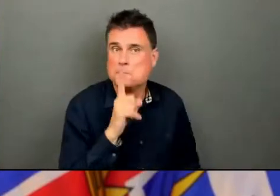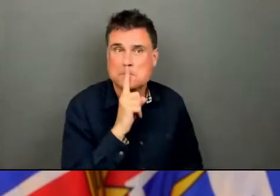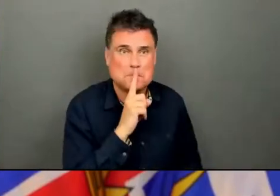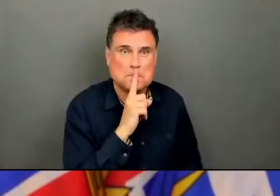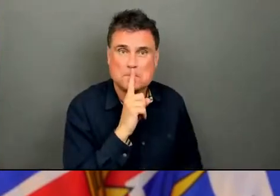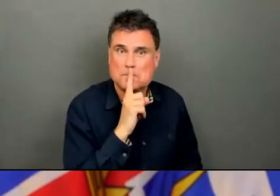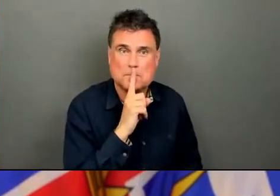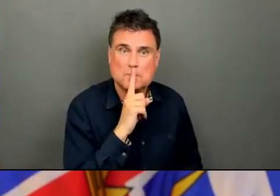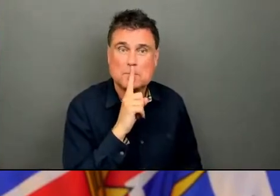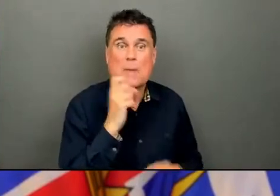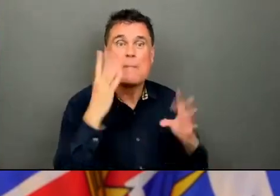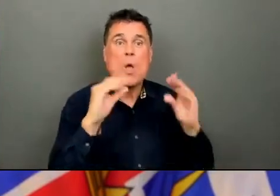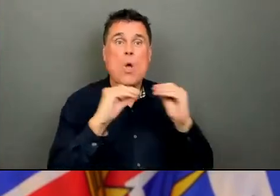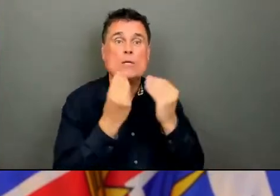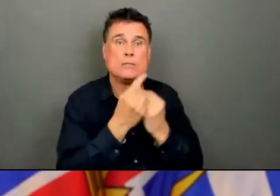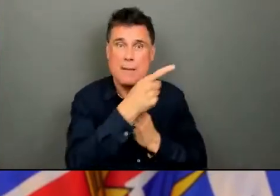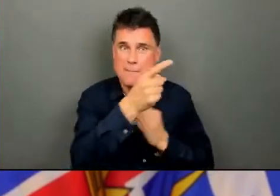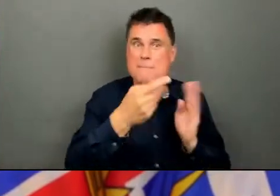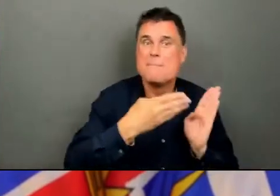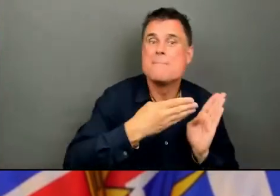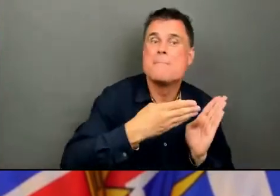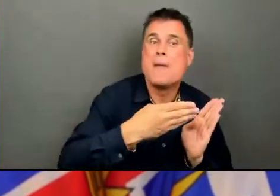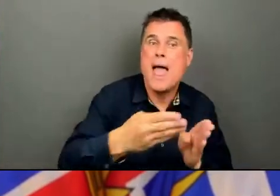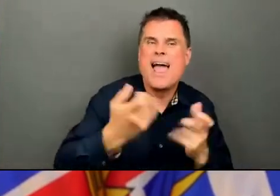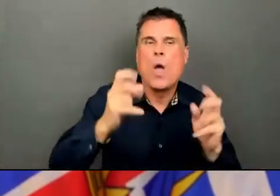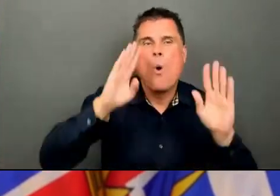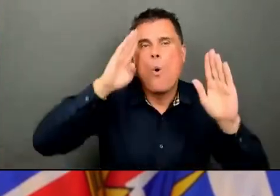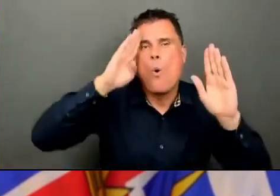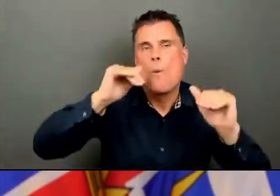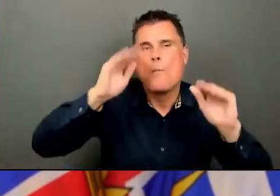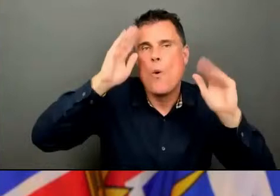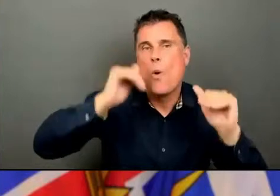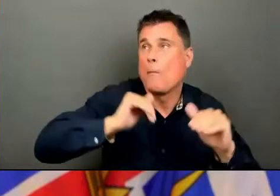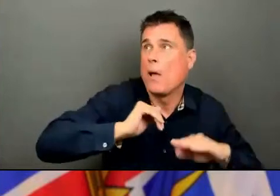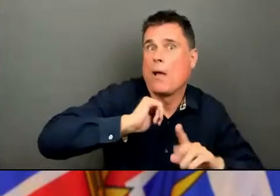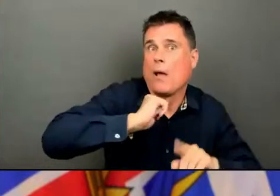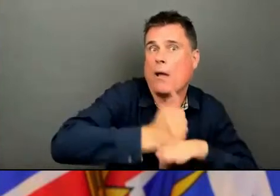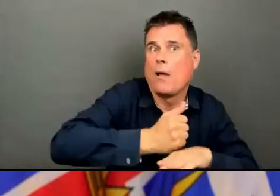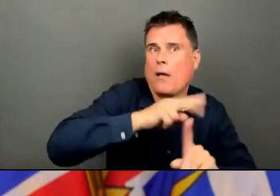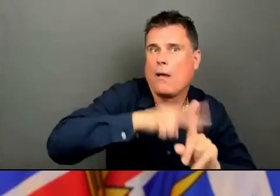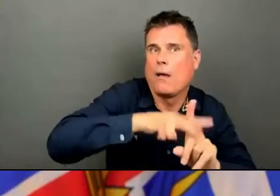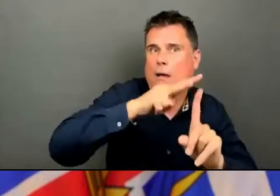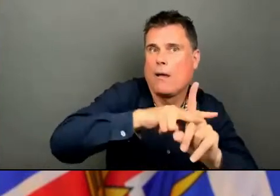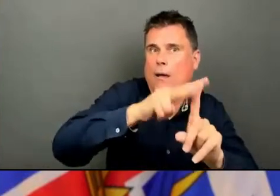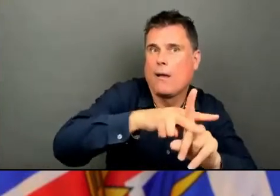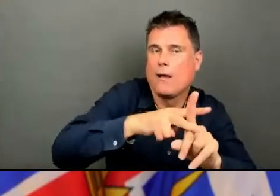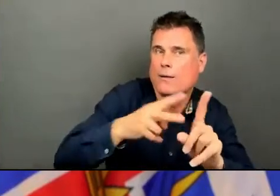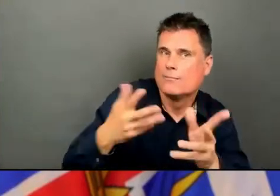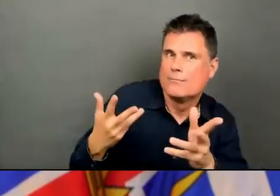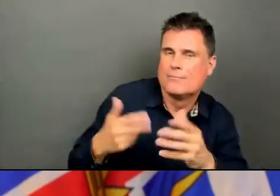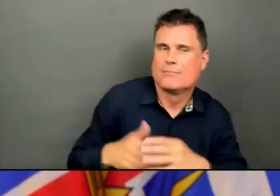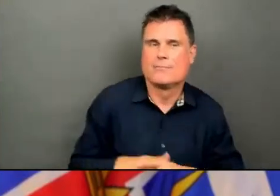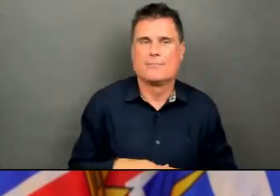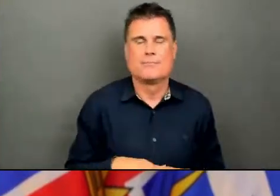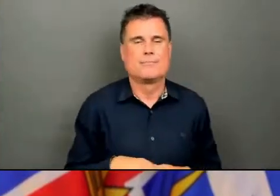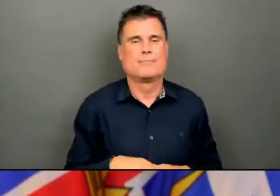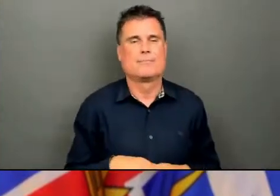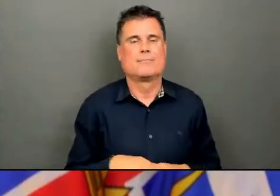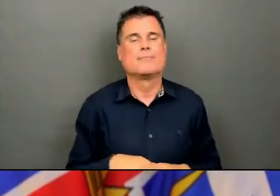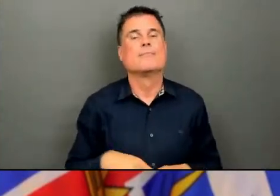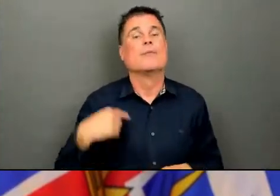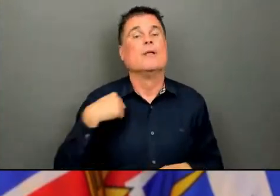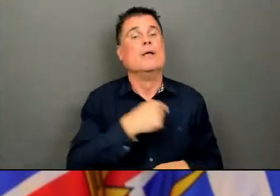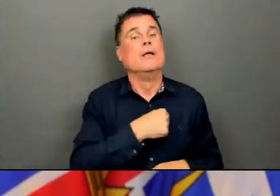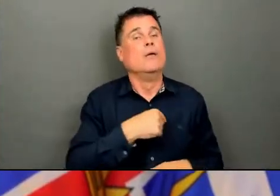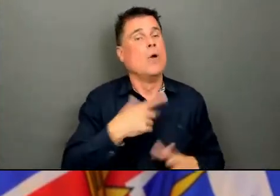the expectations that certain things may be in place. And I know that's something that we've been working with industry on,